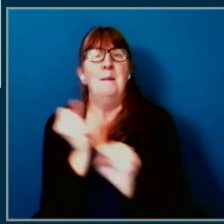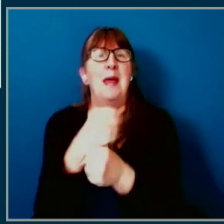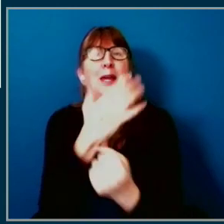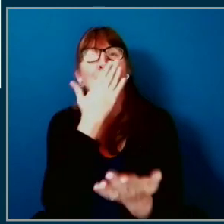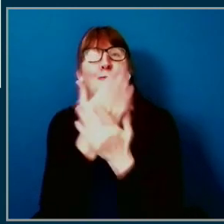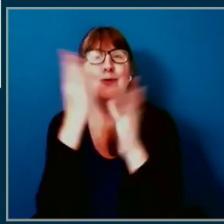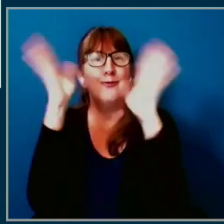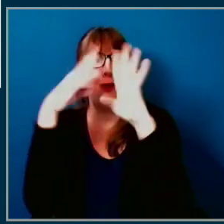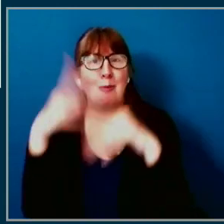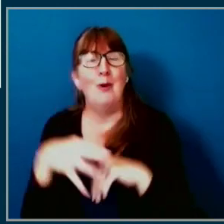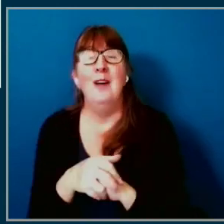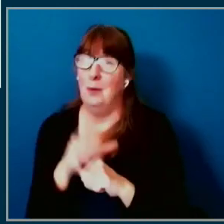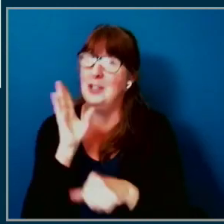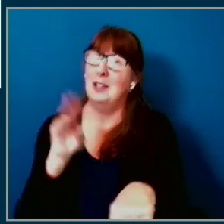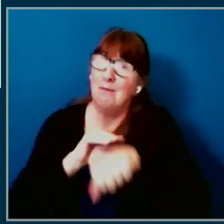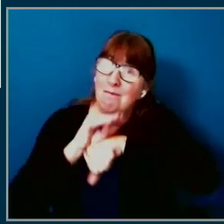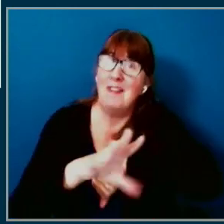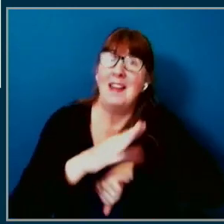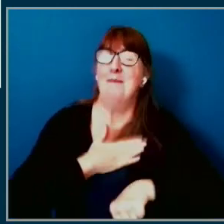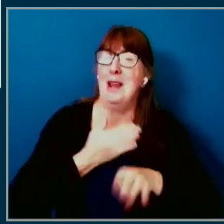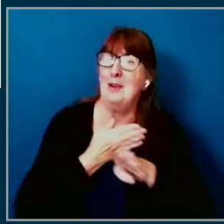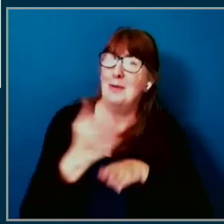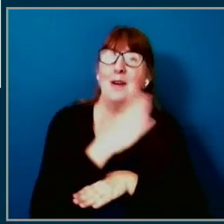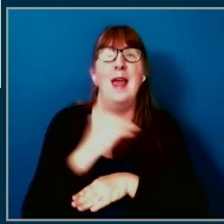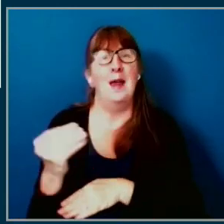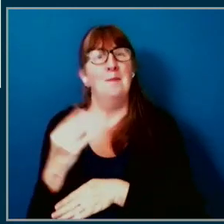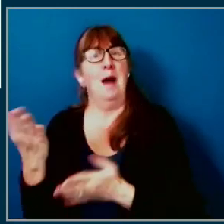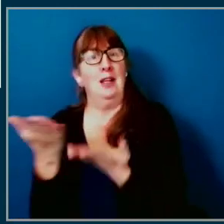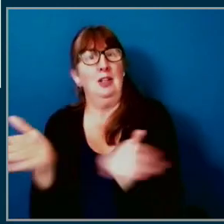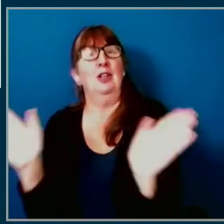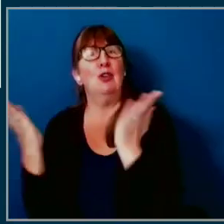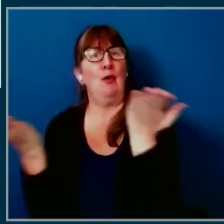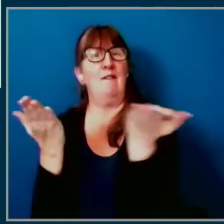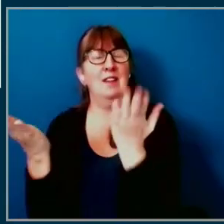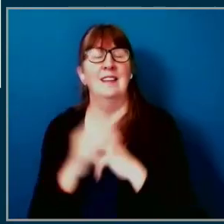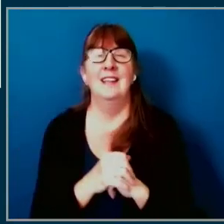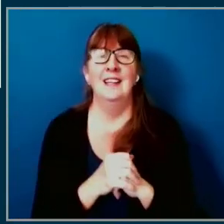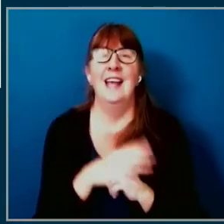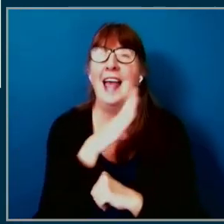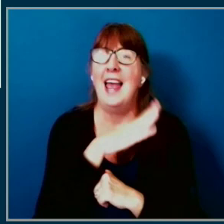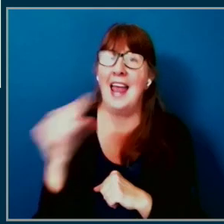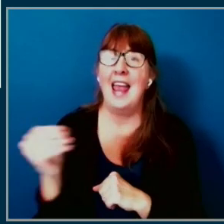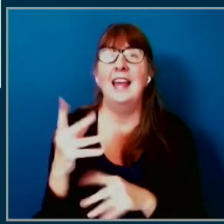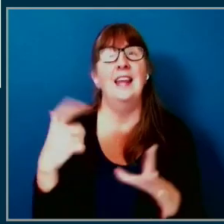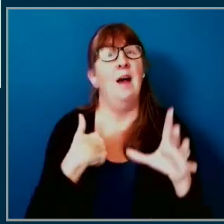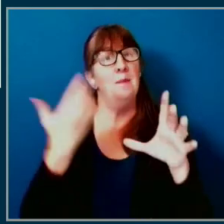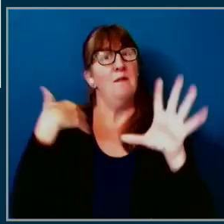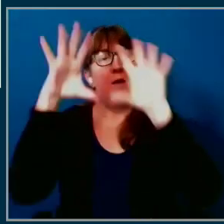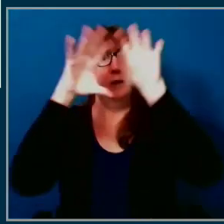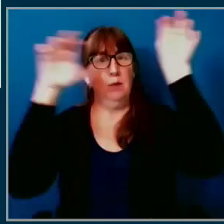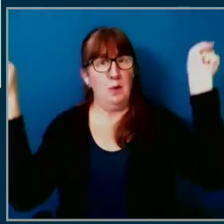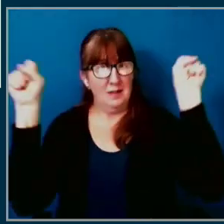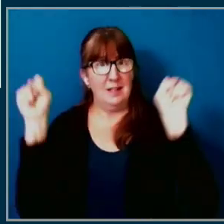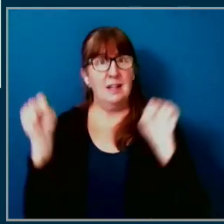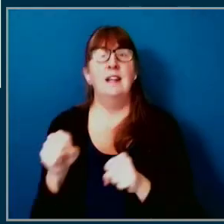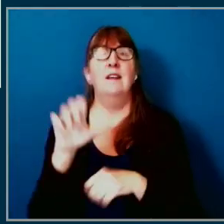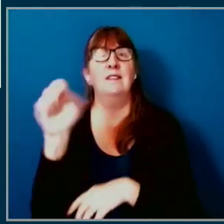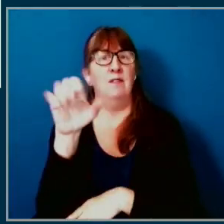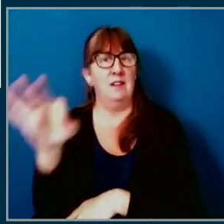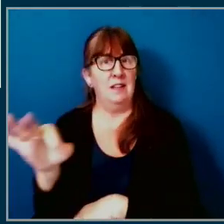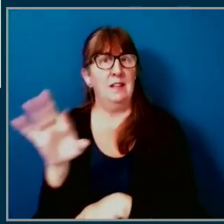my career and my public service. I made good trouble as president of the San Francisco Board of Supervisors, where I oversaw